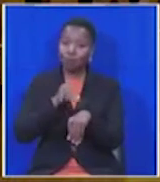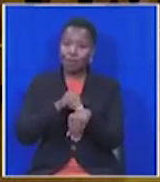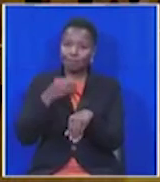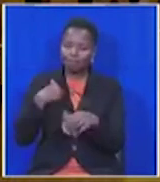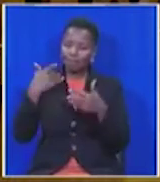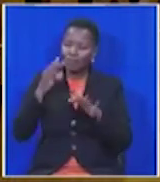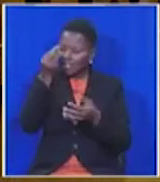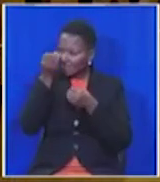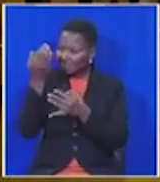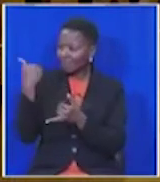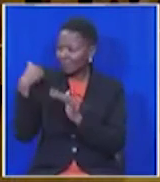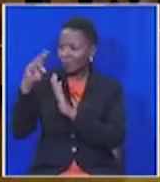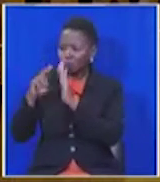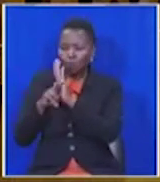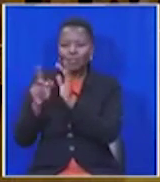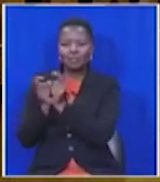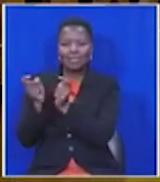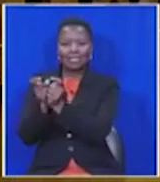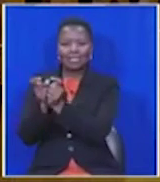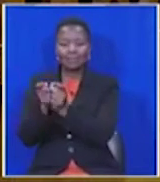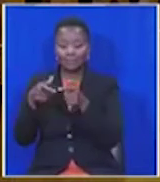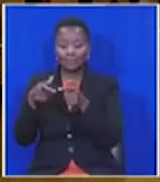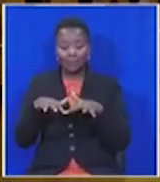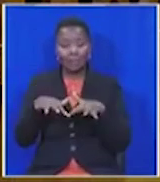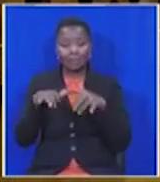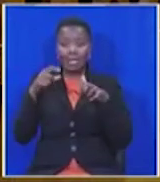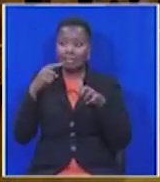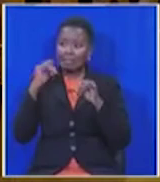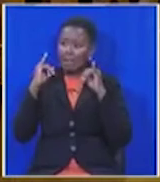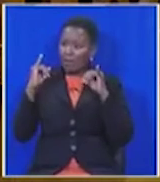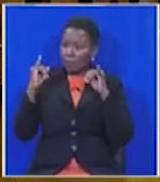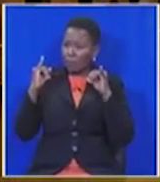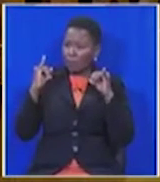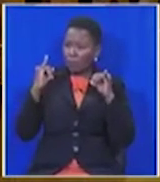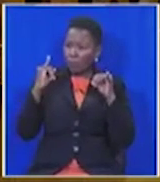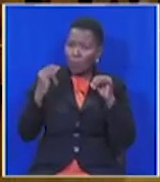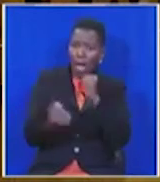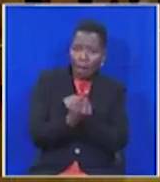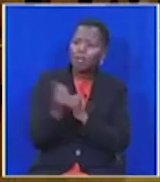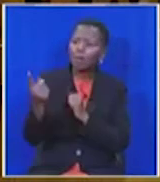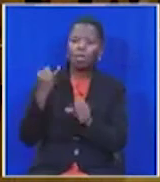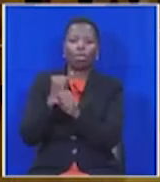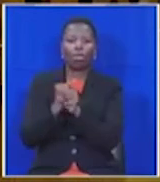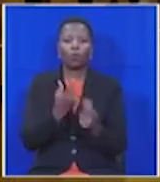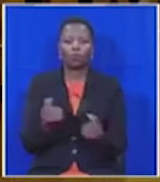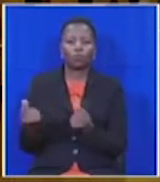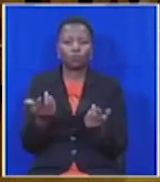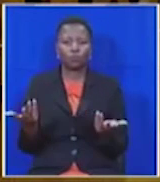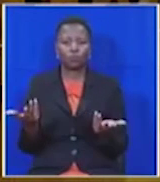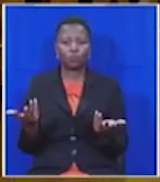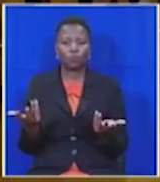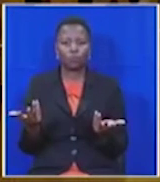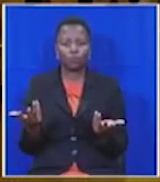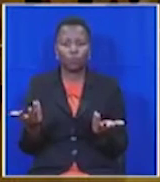this throughout the rules process. This Parliament waits until the proverbial has hit the fan, and then we take